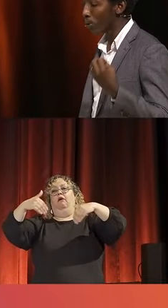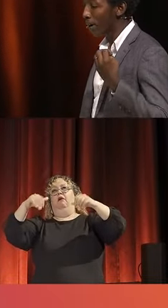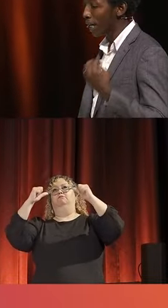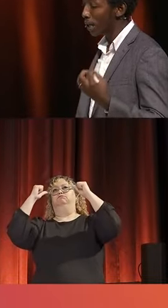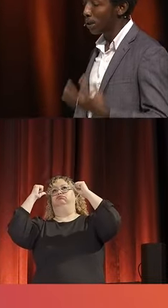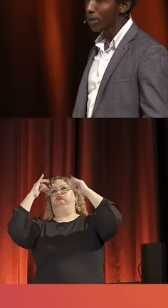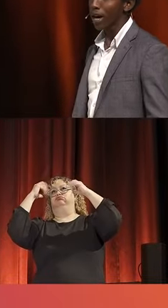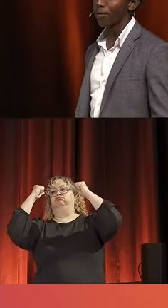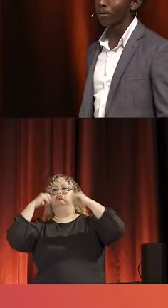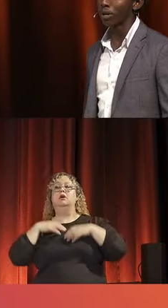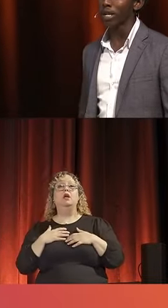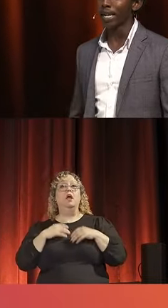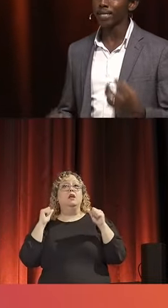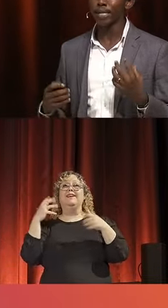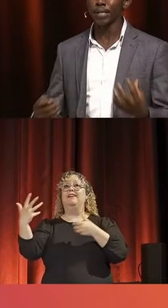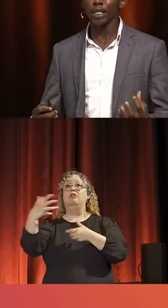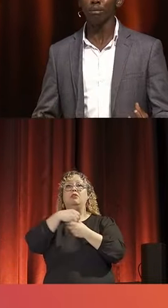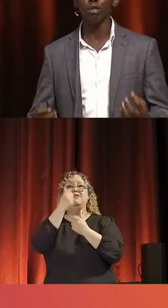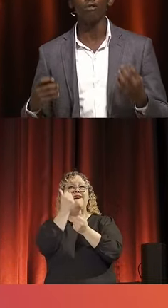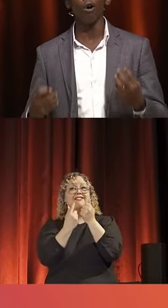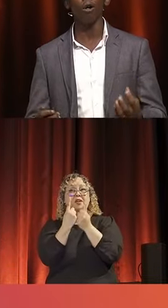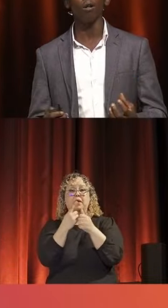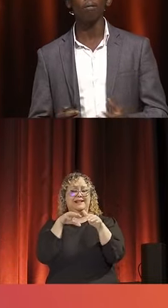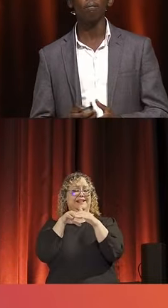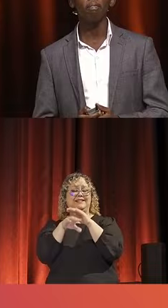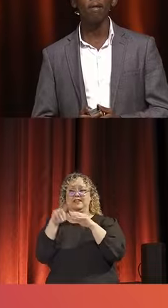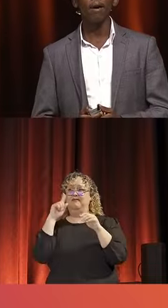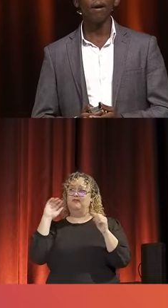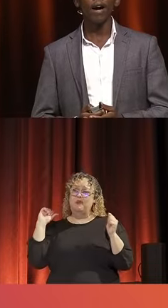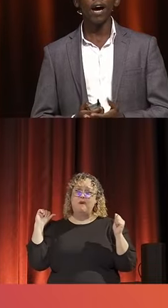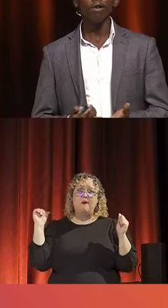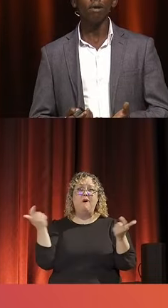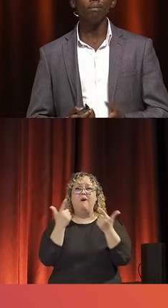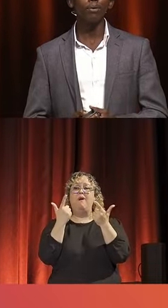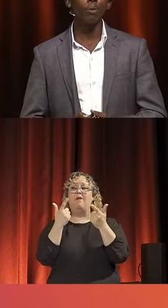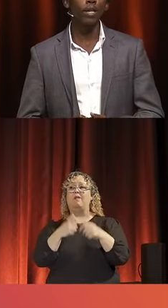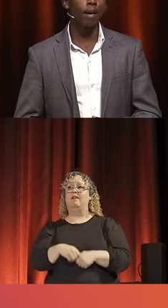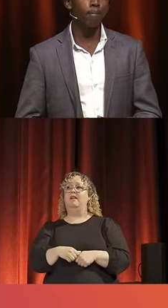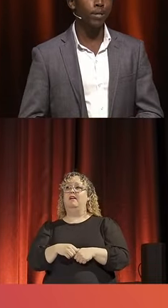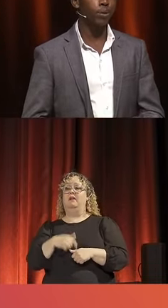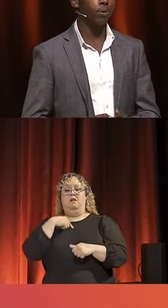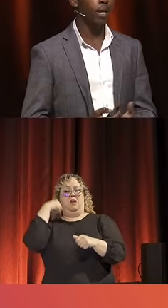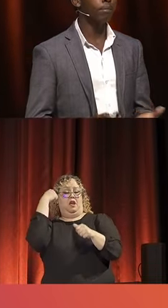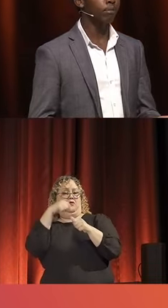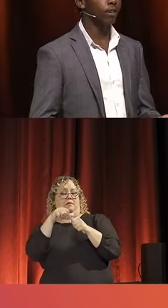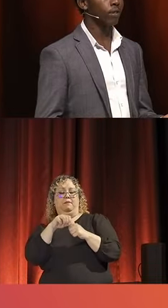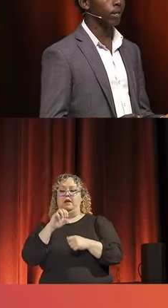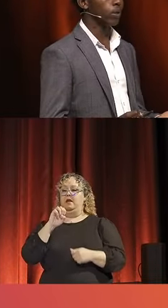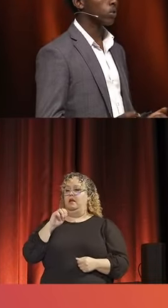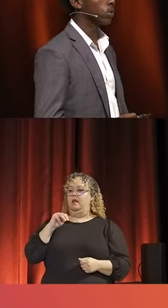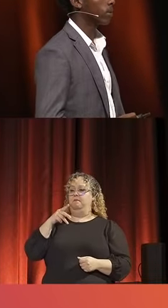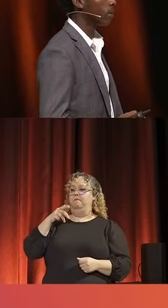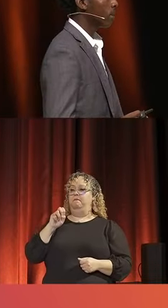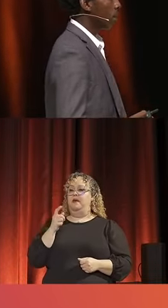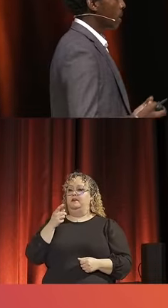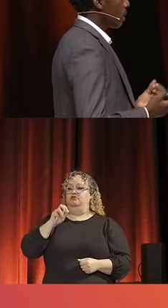to include everybody and it's accessible for all. I remember when M-Pesa came to my